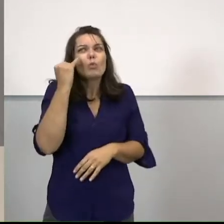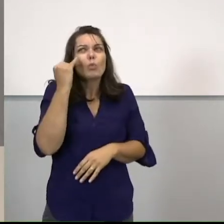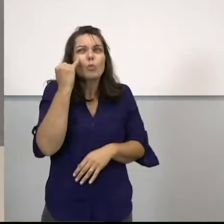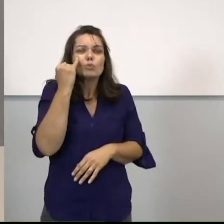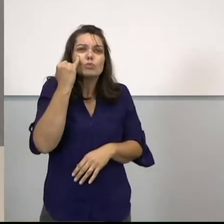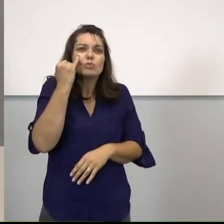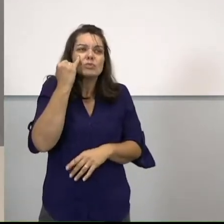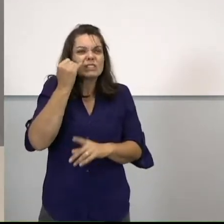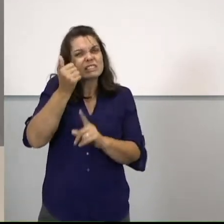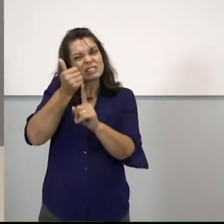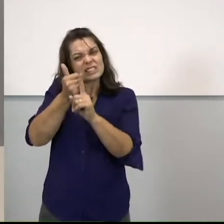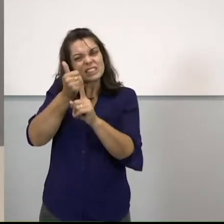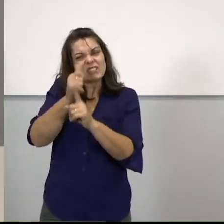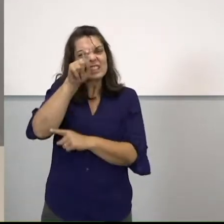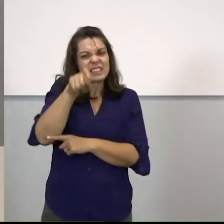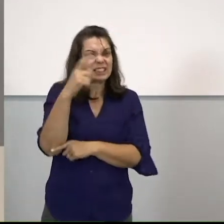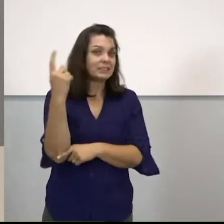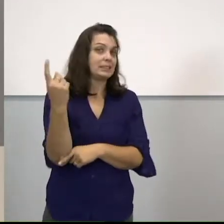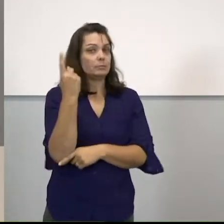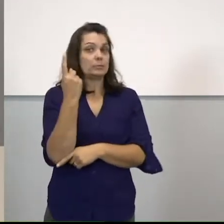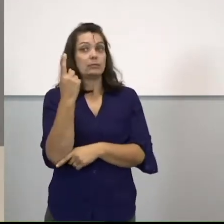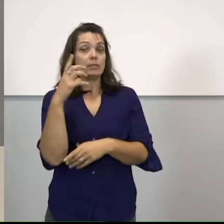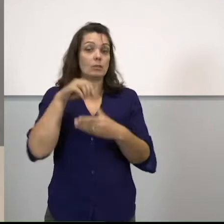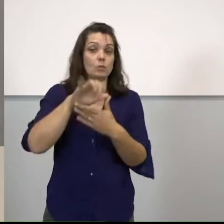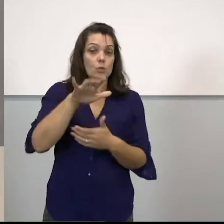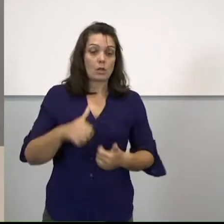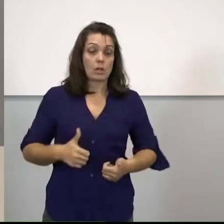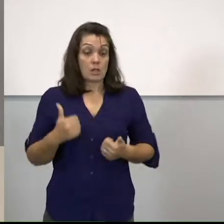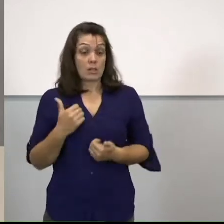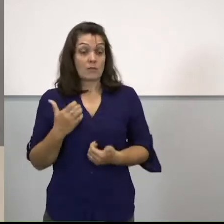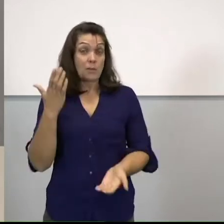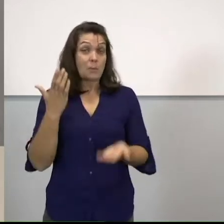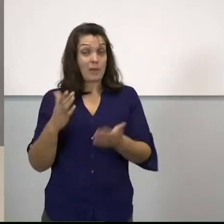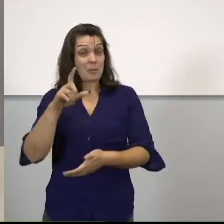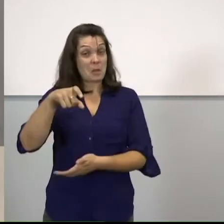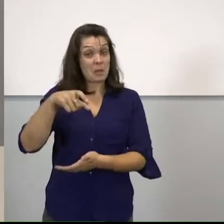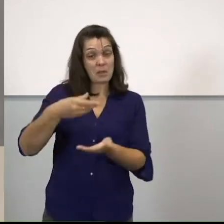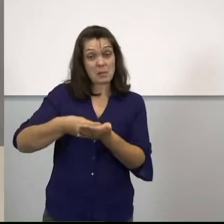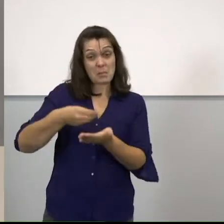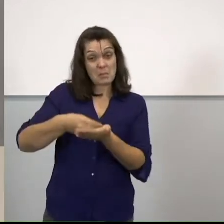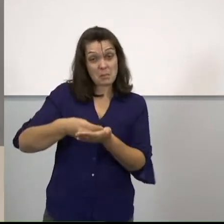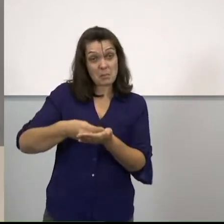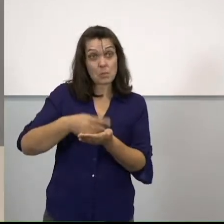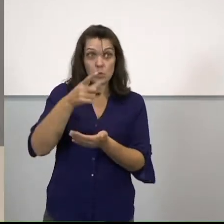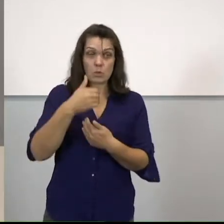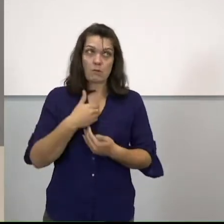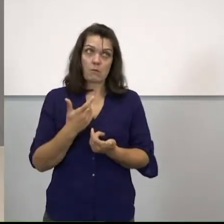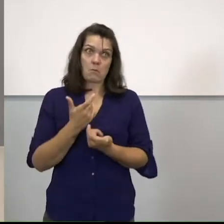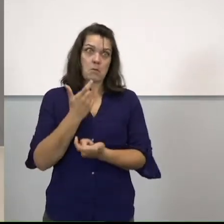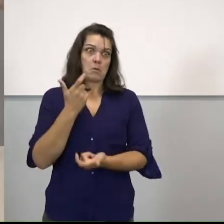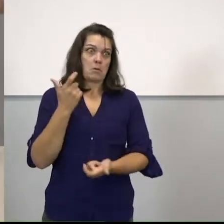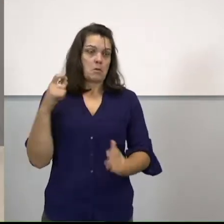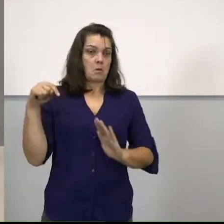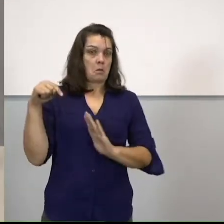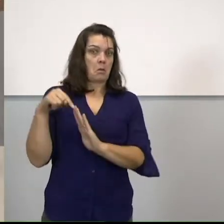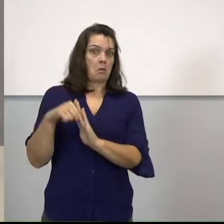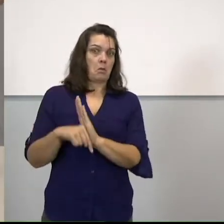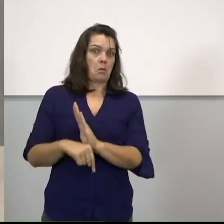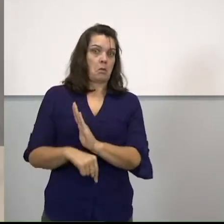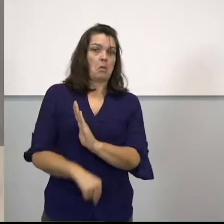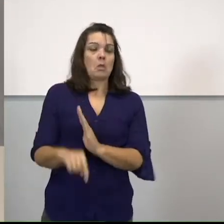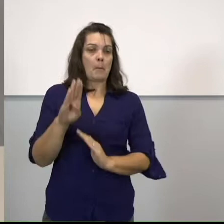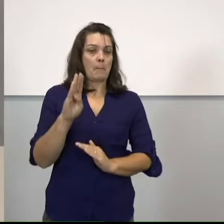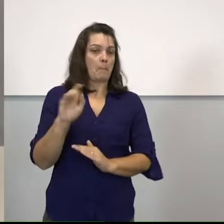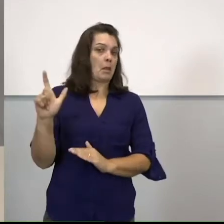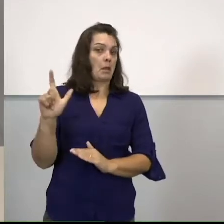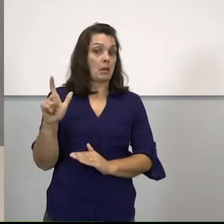need something in your life. Let's say maybe you need some money. You have some really big bills. Some really, really big